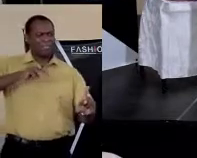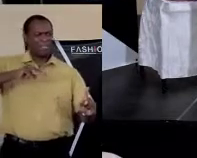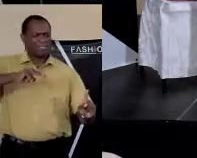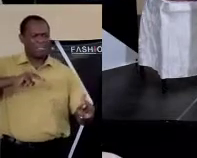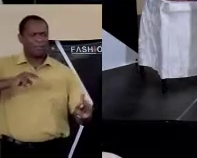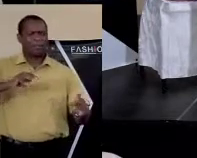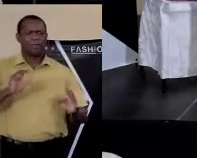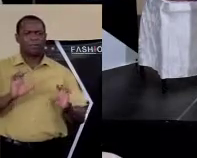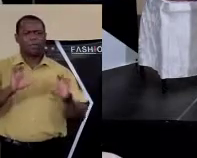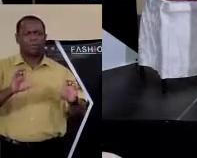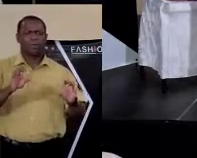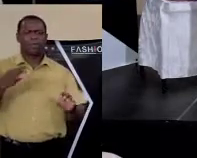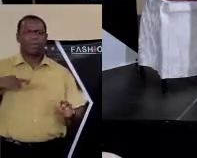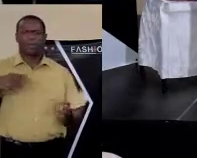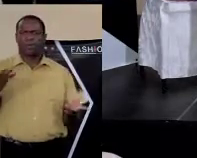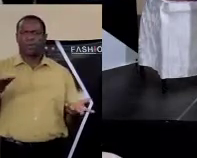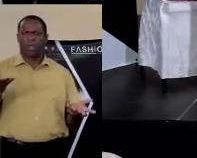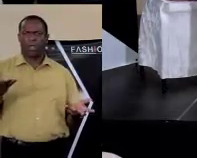Caribbean fashion?